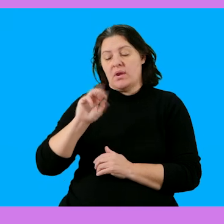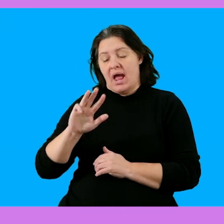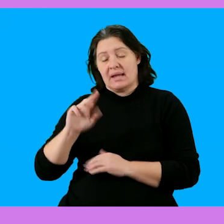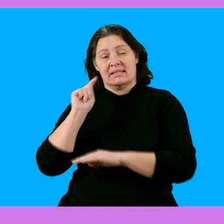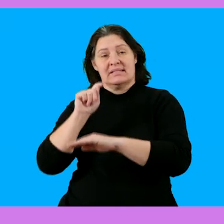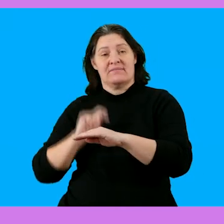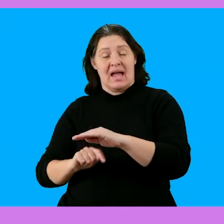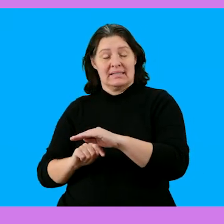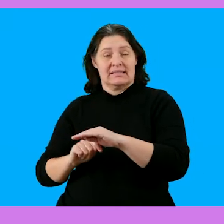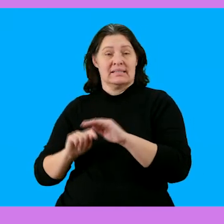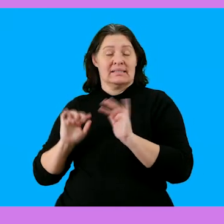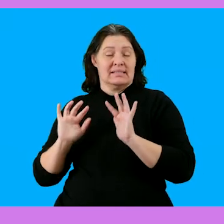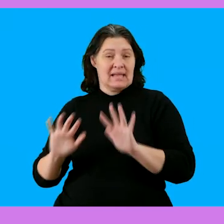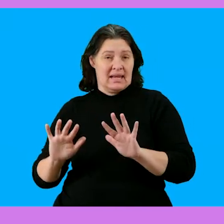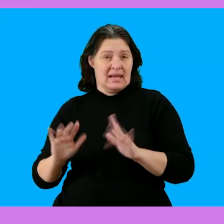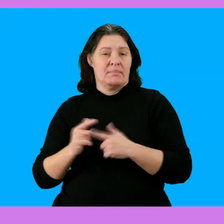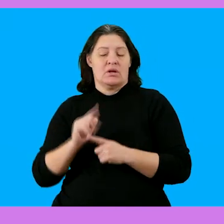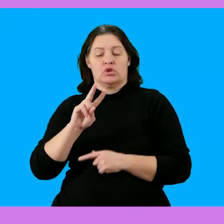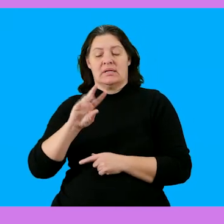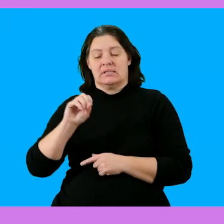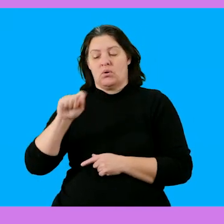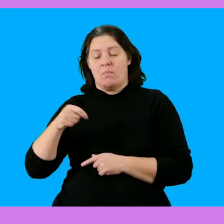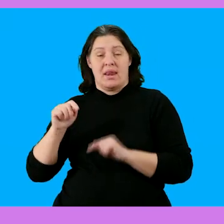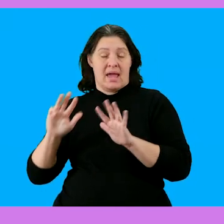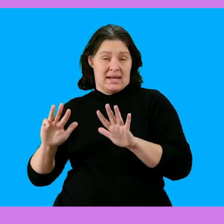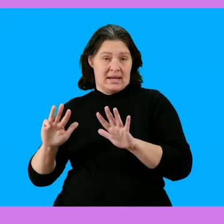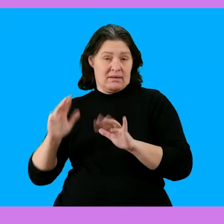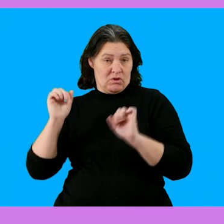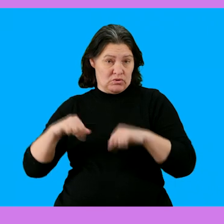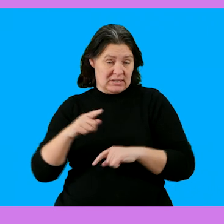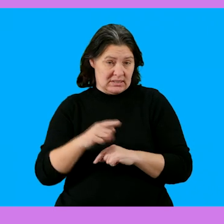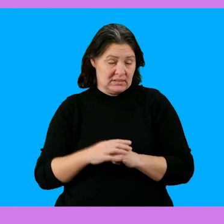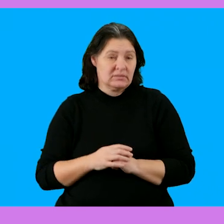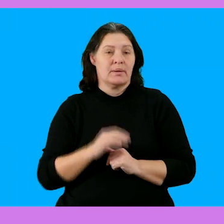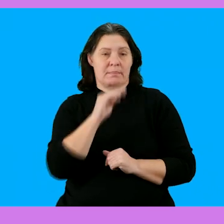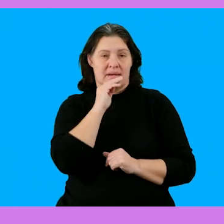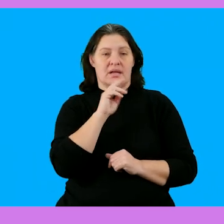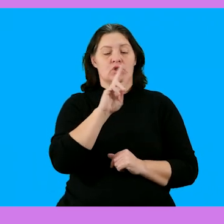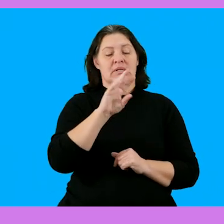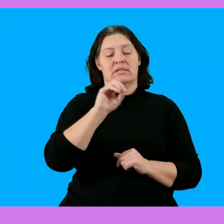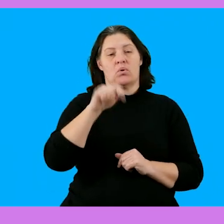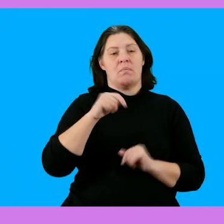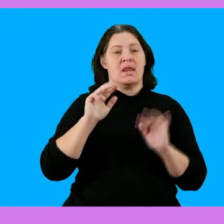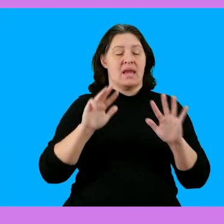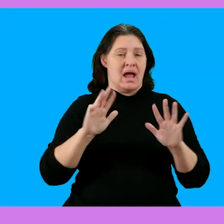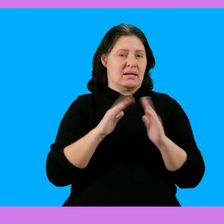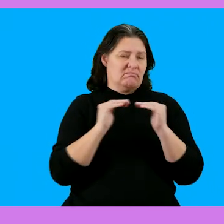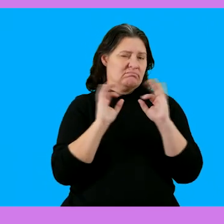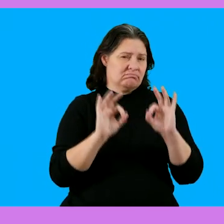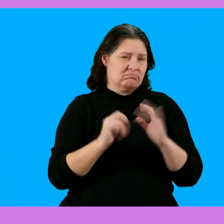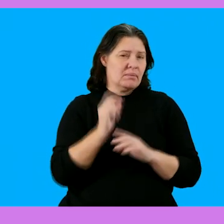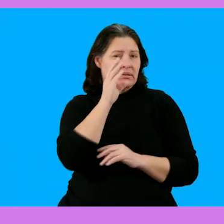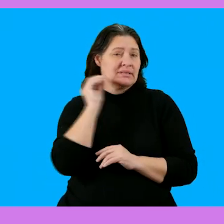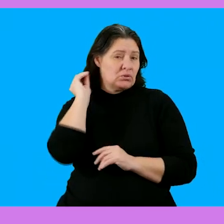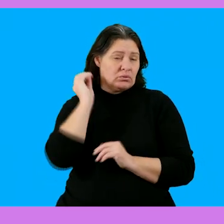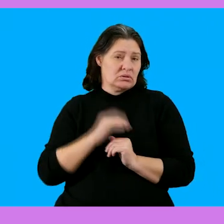209 divided by 10, that will give me 20.9. We agree. So this is equivalent to 20.9. And